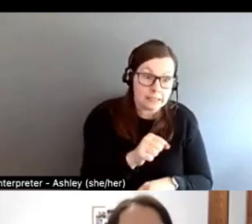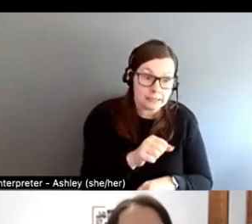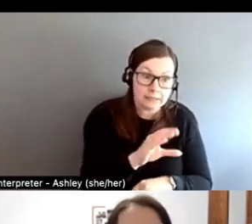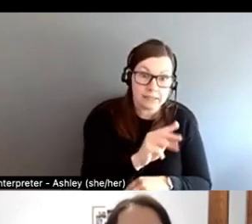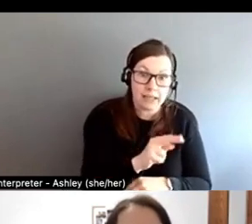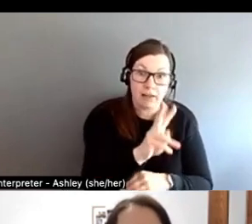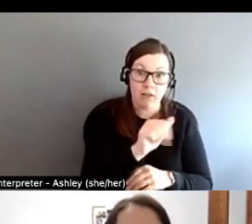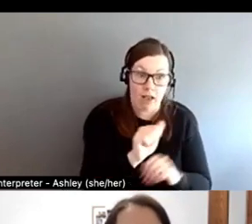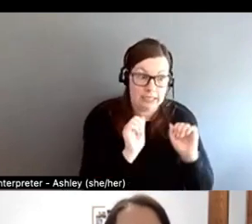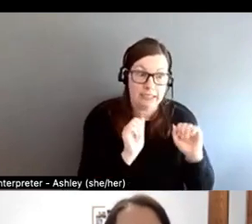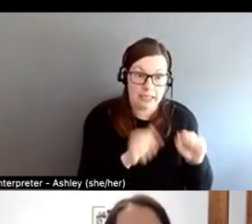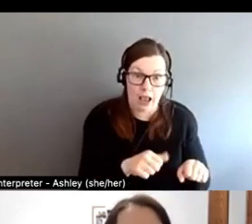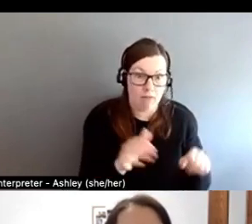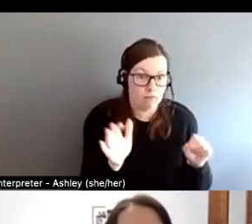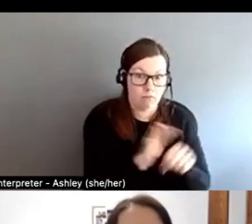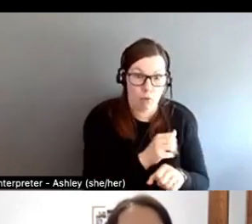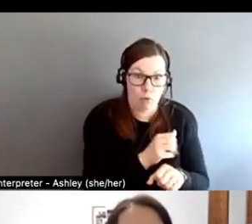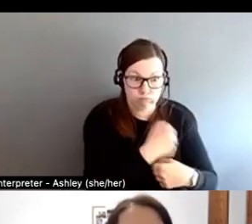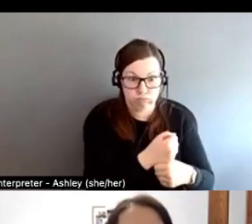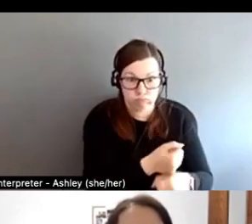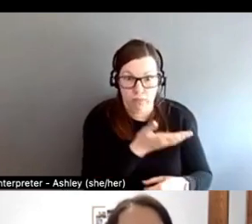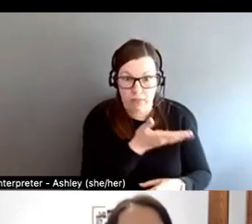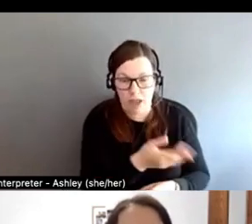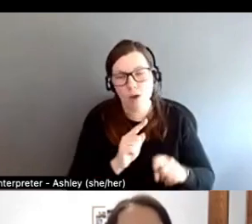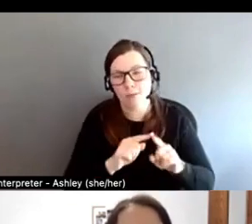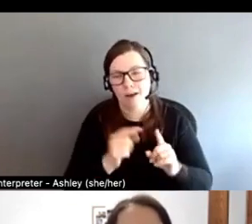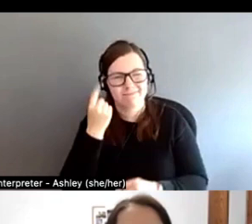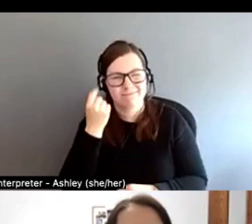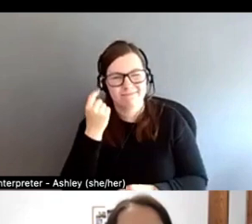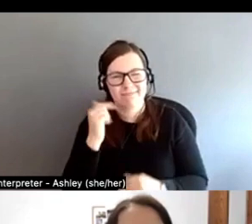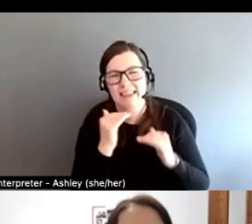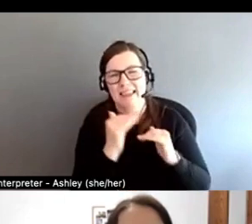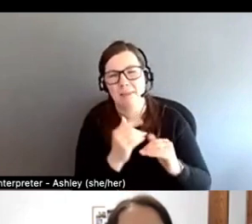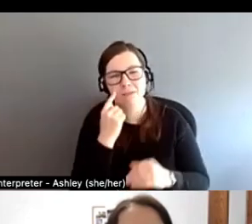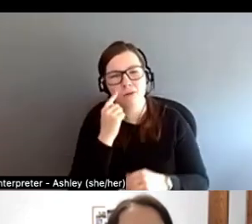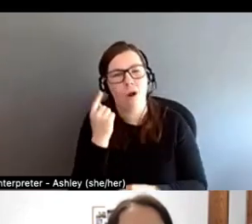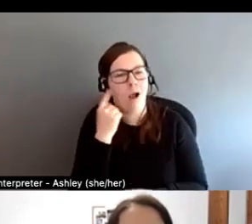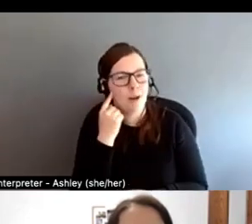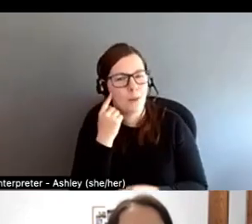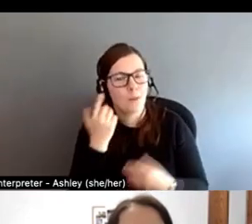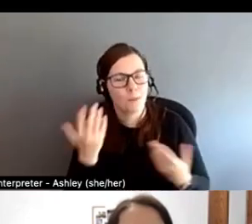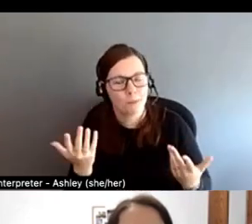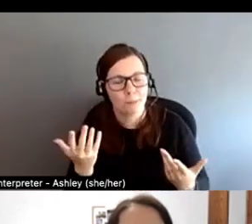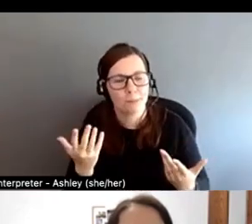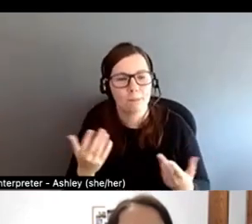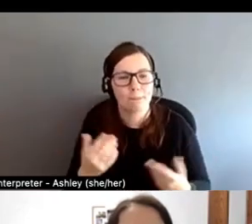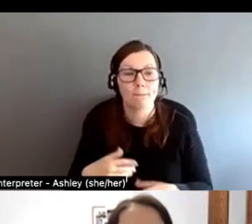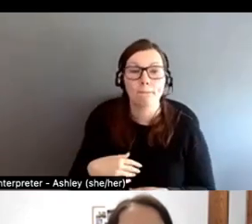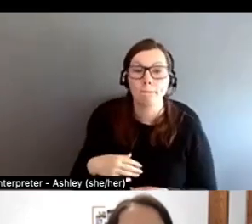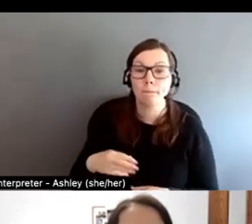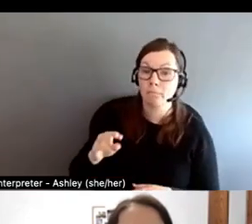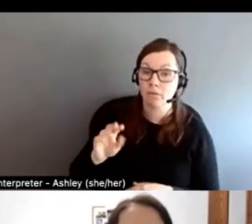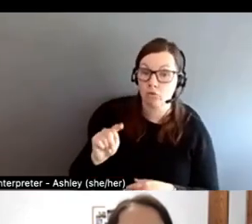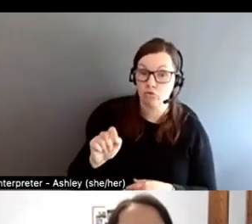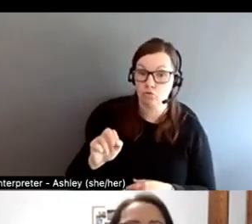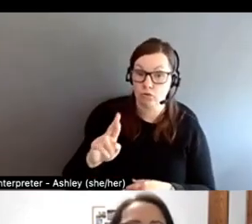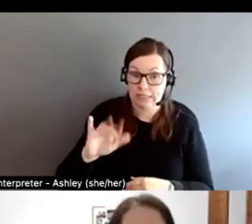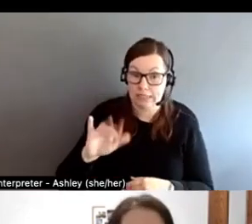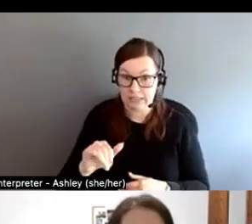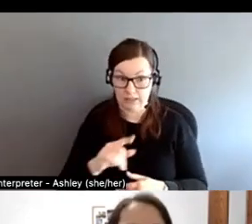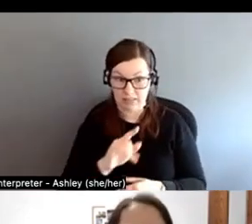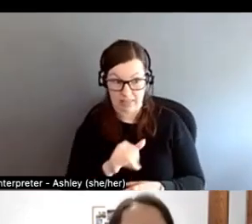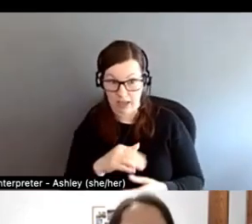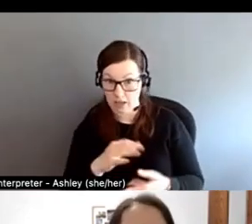one video. Okay. Is that with the free account, or do you have a paid? It's a paid account. It's a paid account Okay. I'm